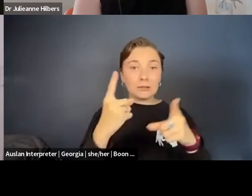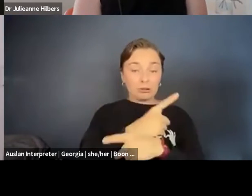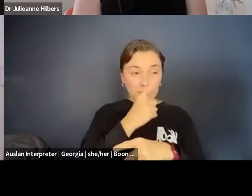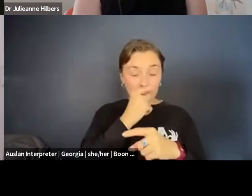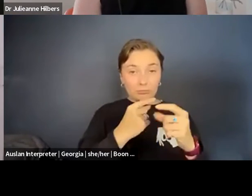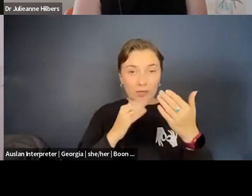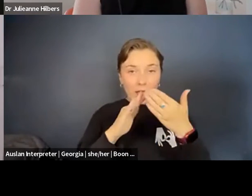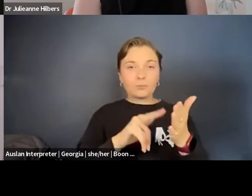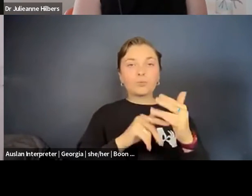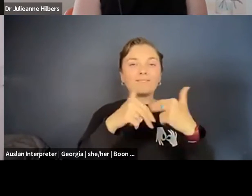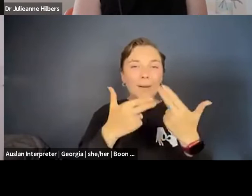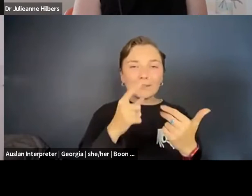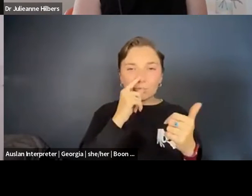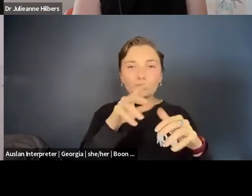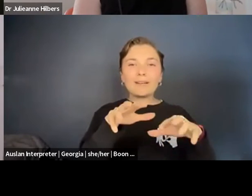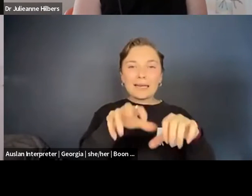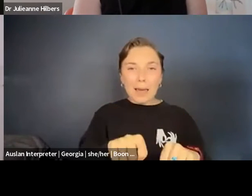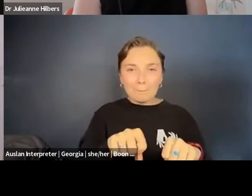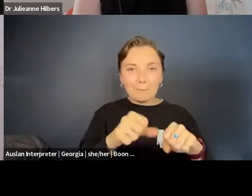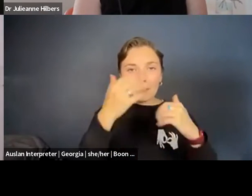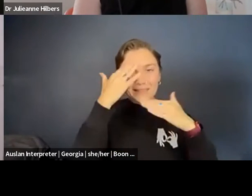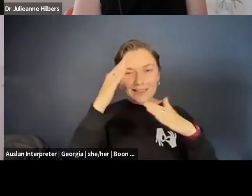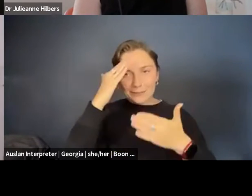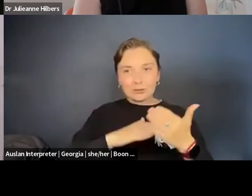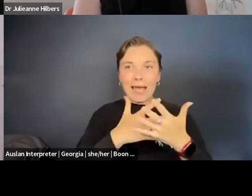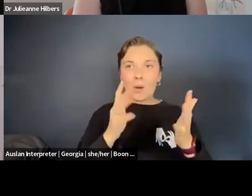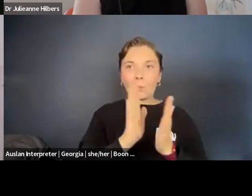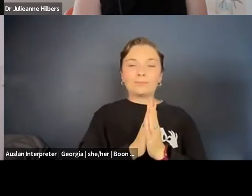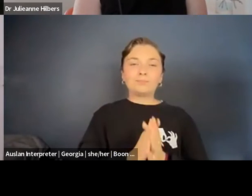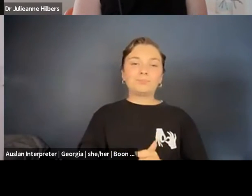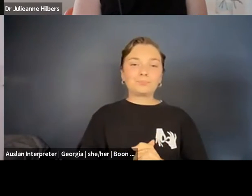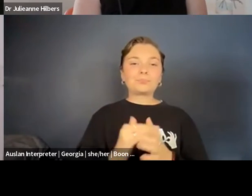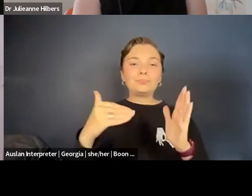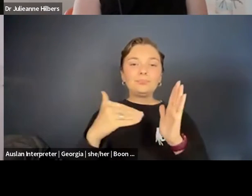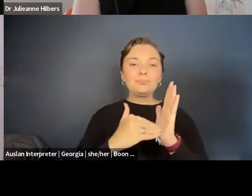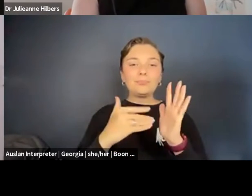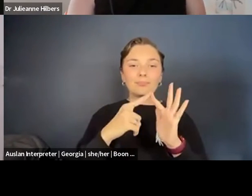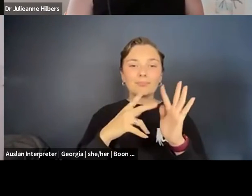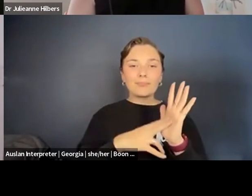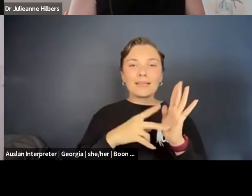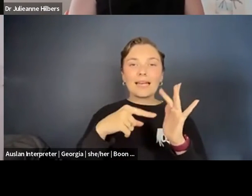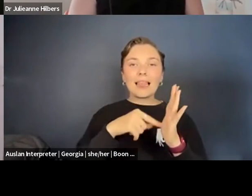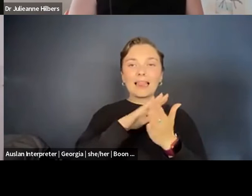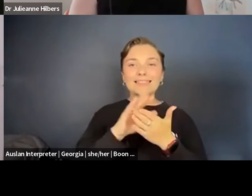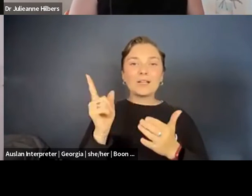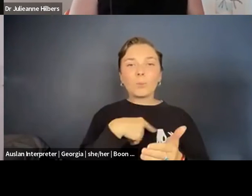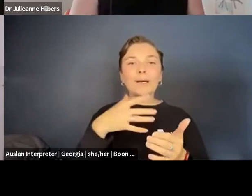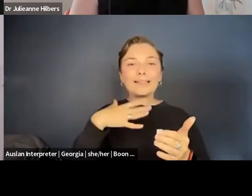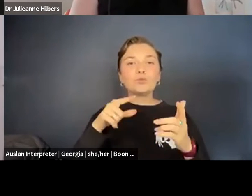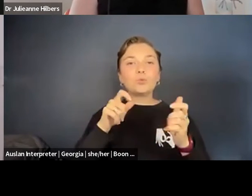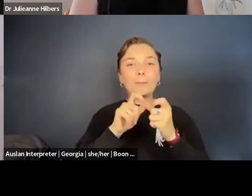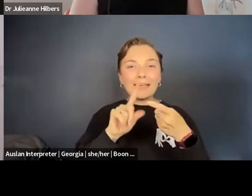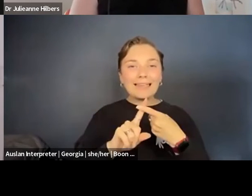reclaim the death care experience? We have to be the change we want to see. So